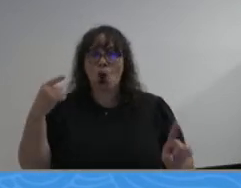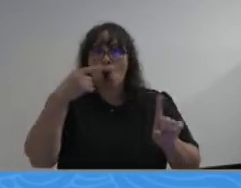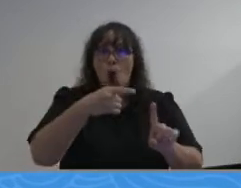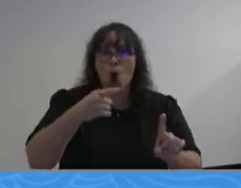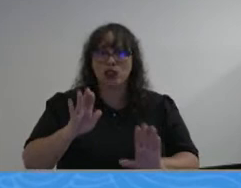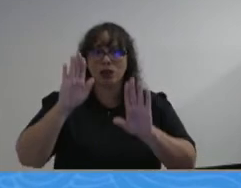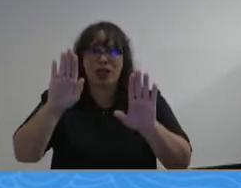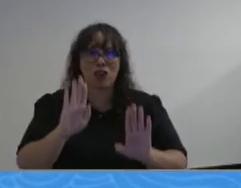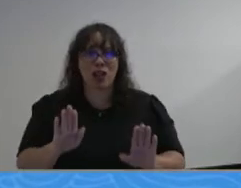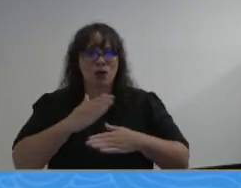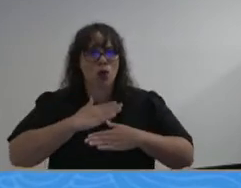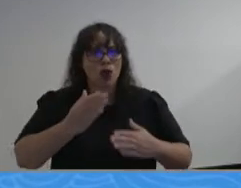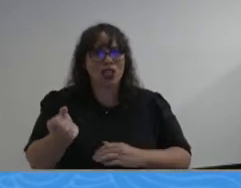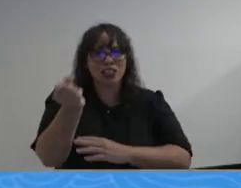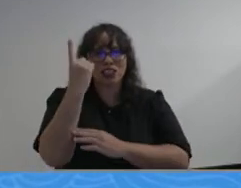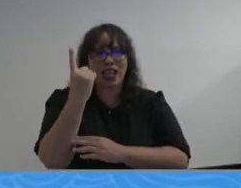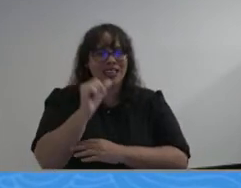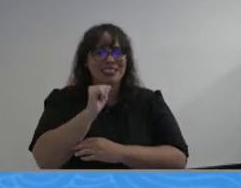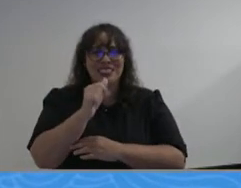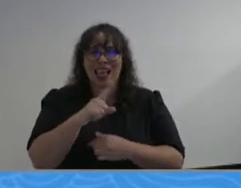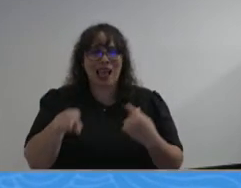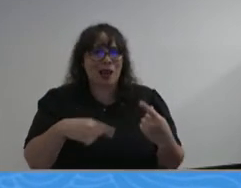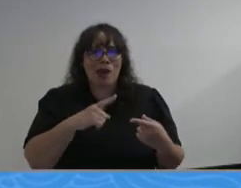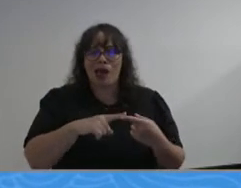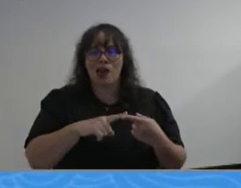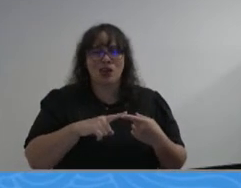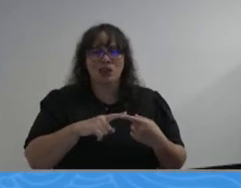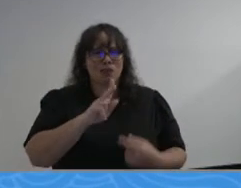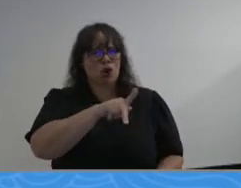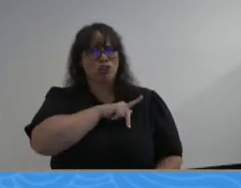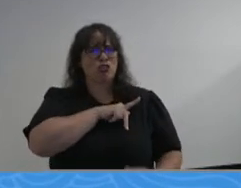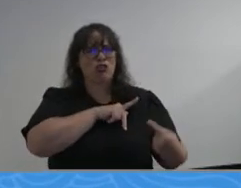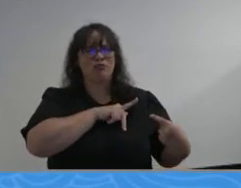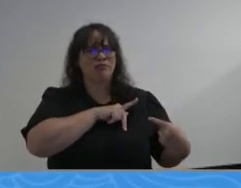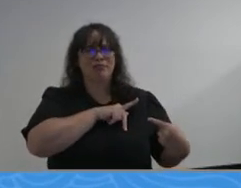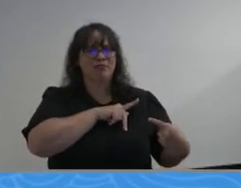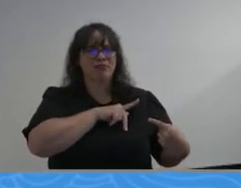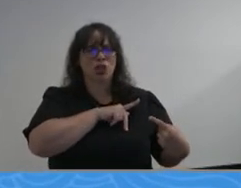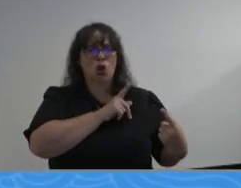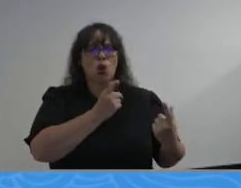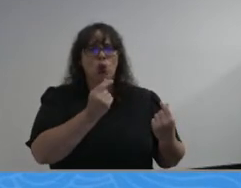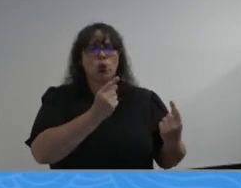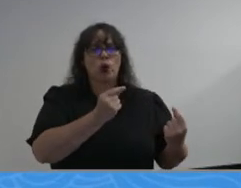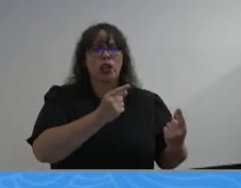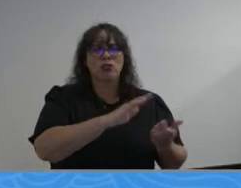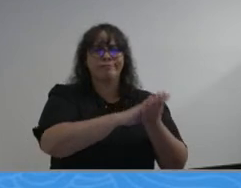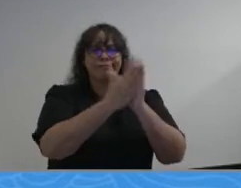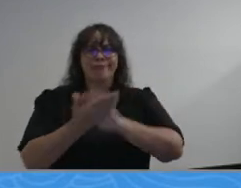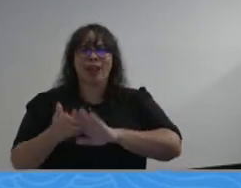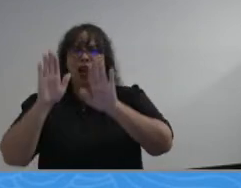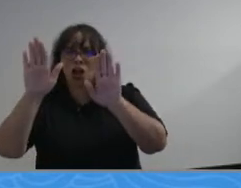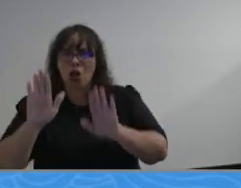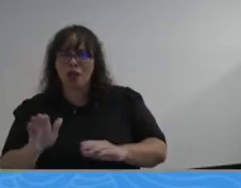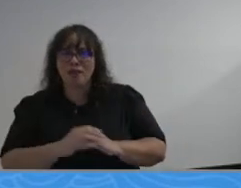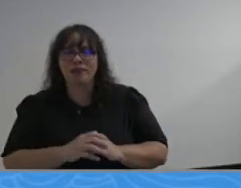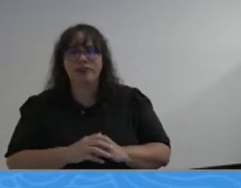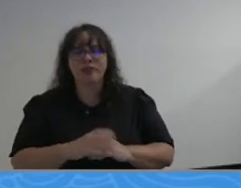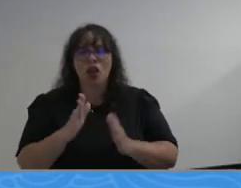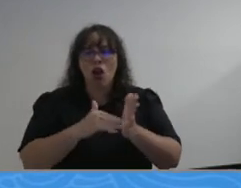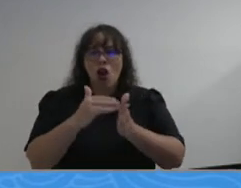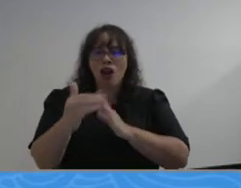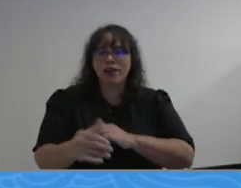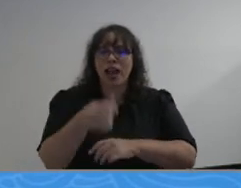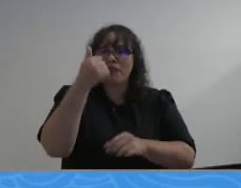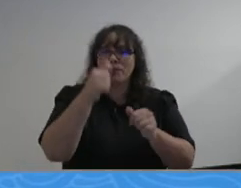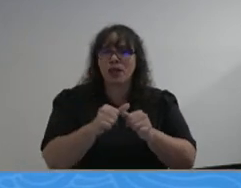we have to be willing to understand that this is not about being personal. It's about what we have to do to get to where we need to be. I'm oftentimes reminded